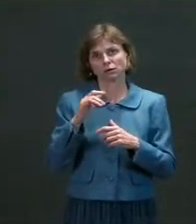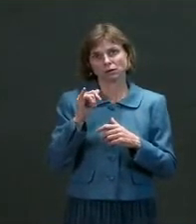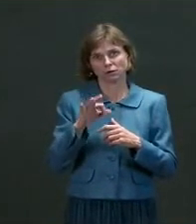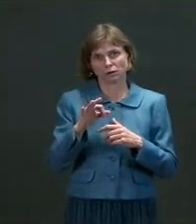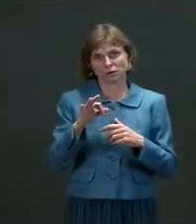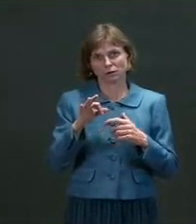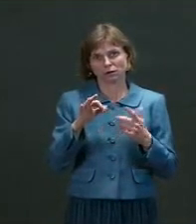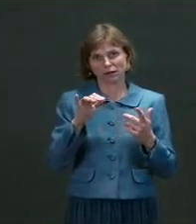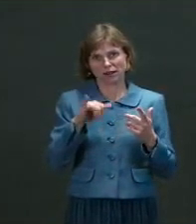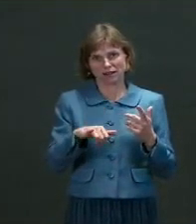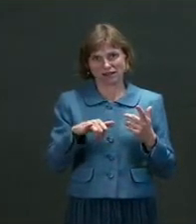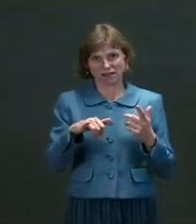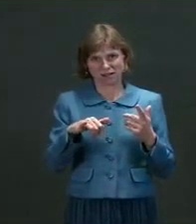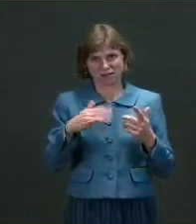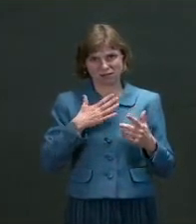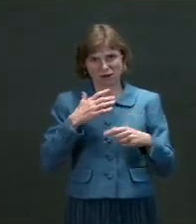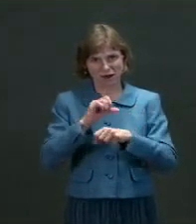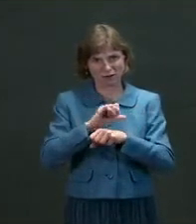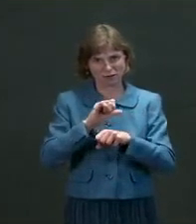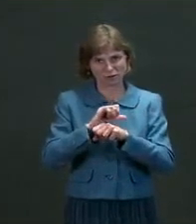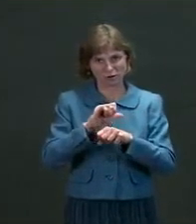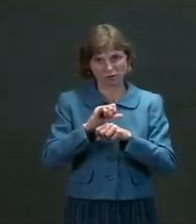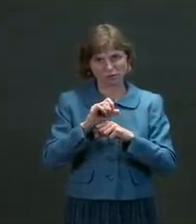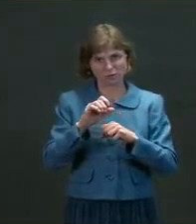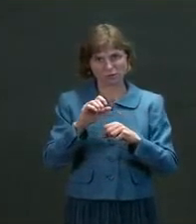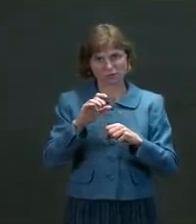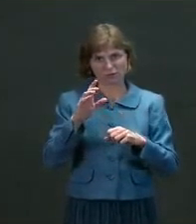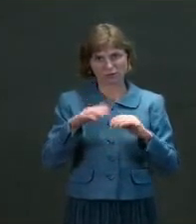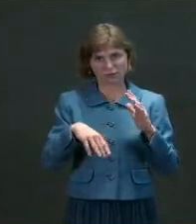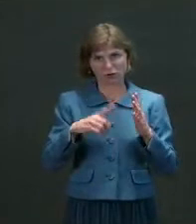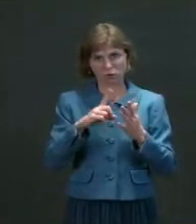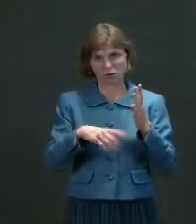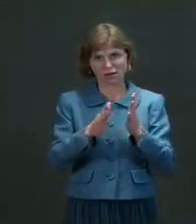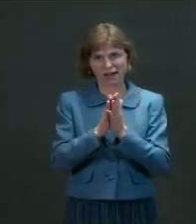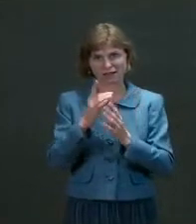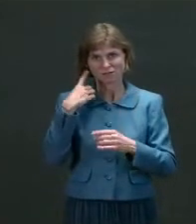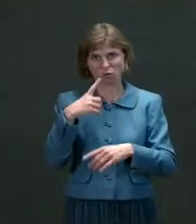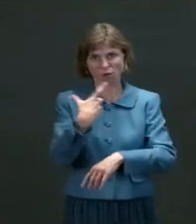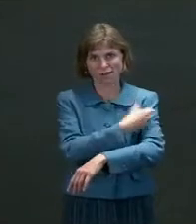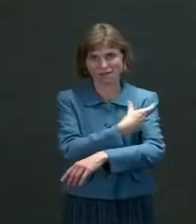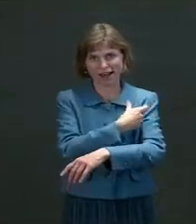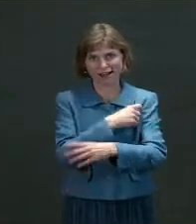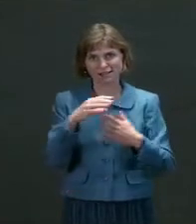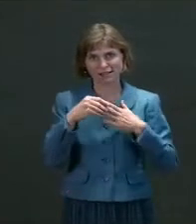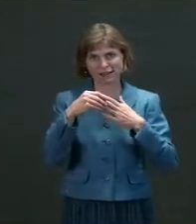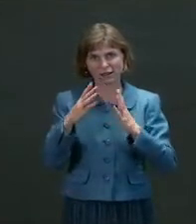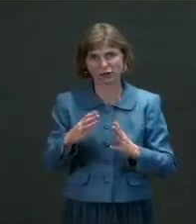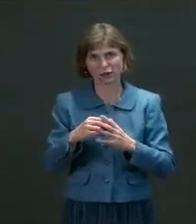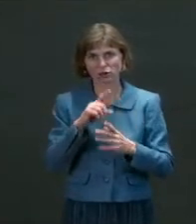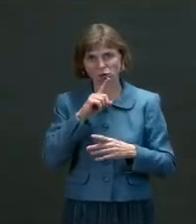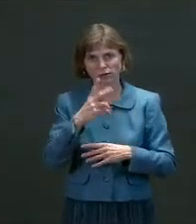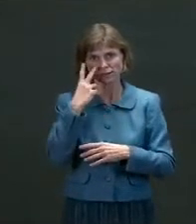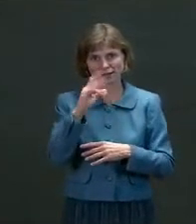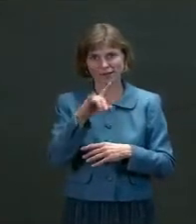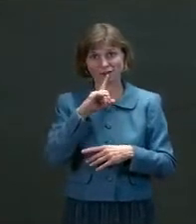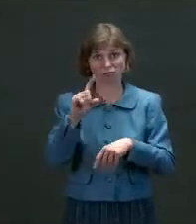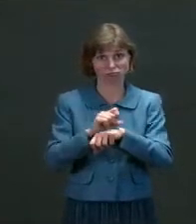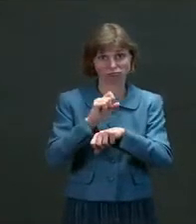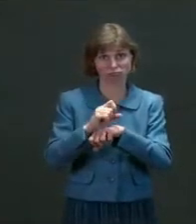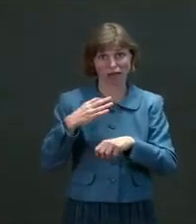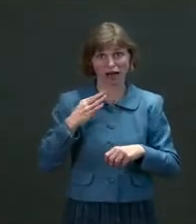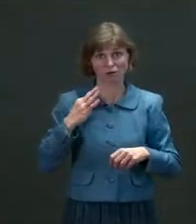plasma, that's my job to dig a little deeper than what the assessment of the vaccinator is, and to really see that they are eligible, because I want